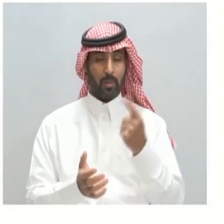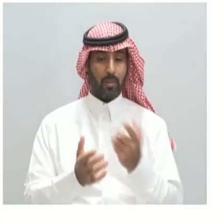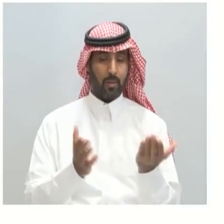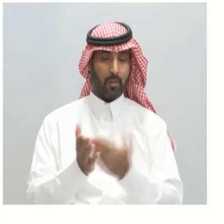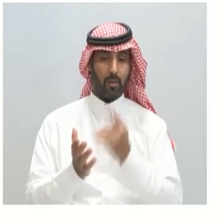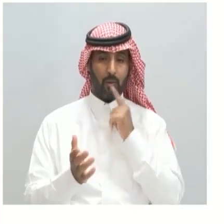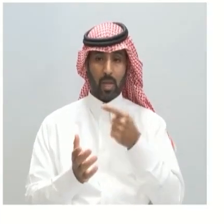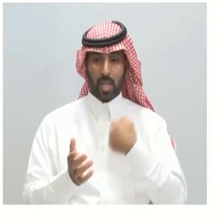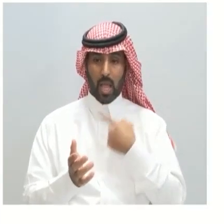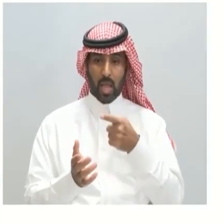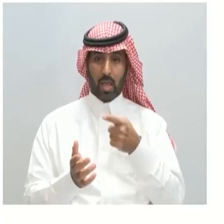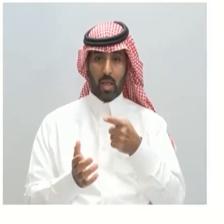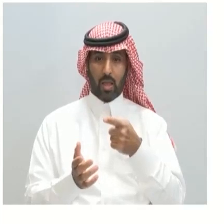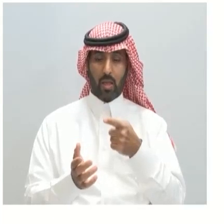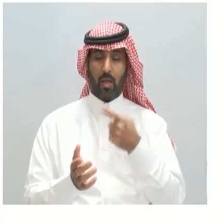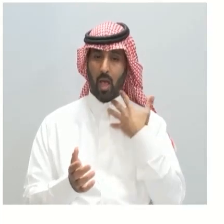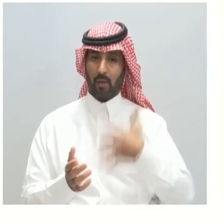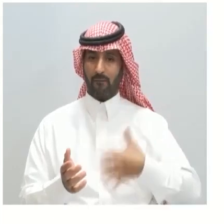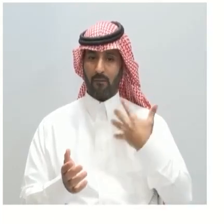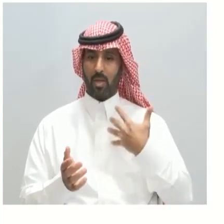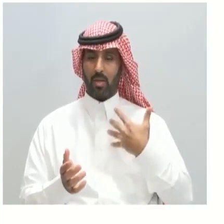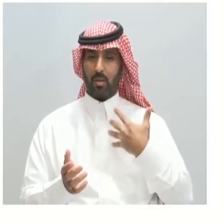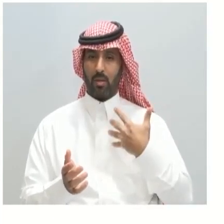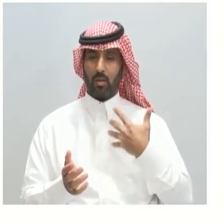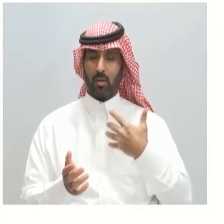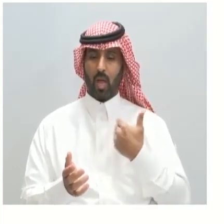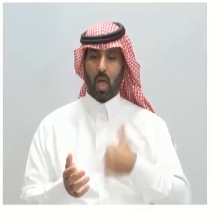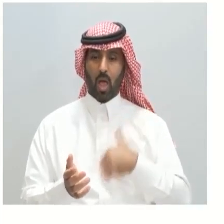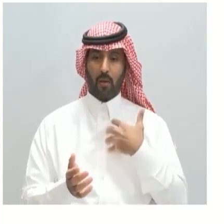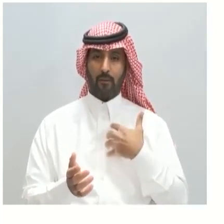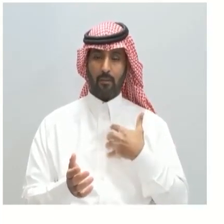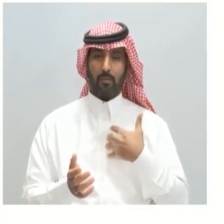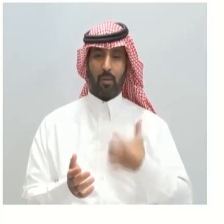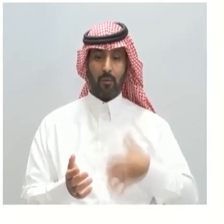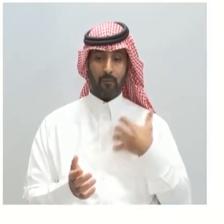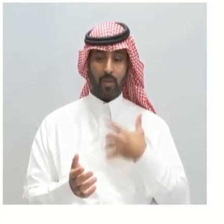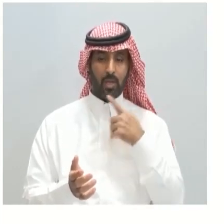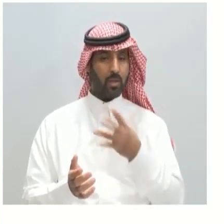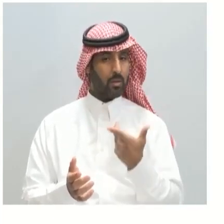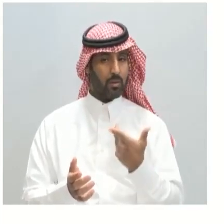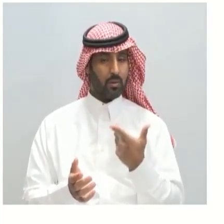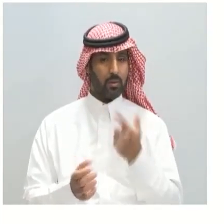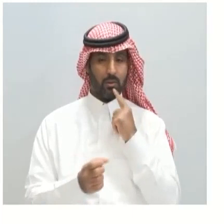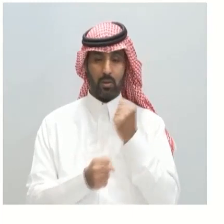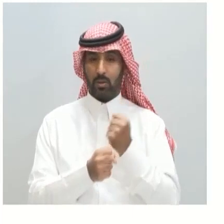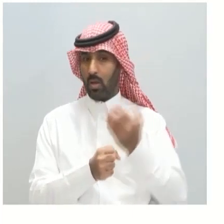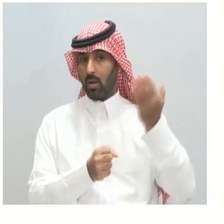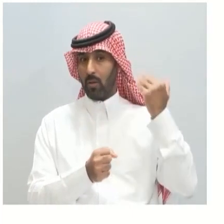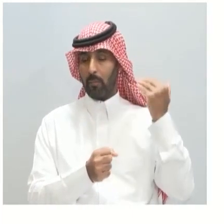here, when I feel. When I feel, and this is here the